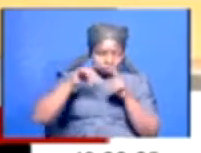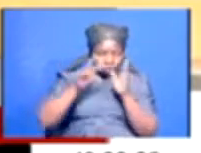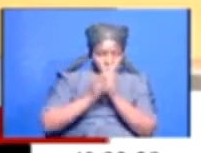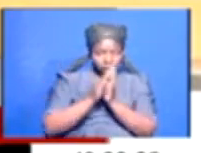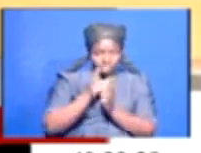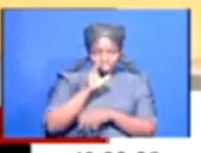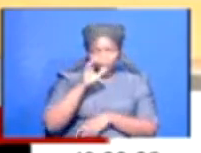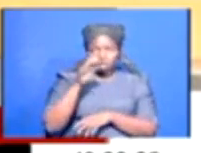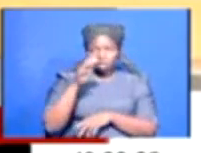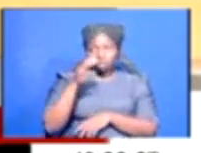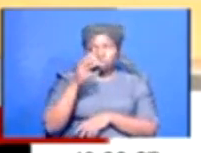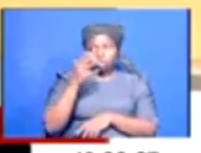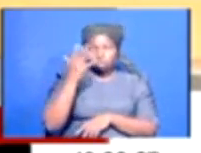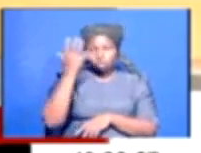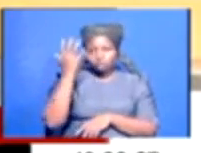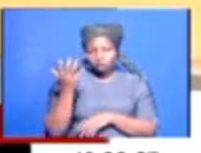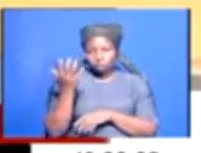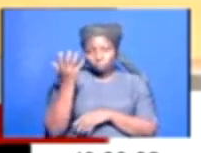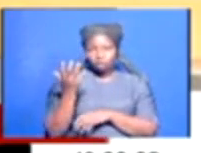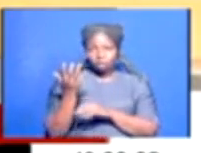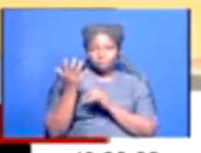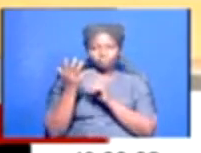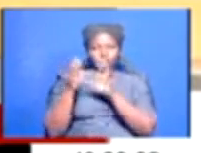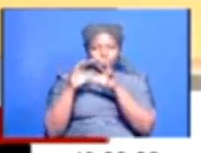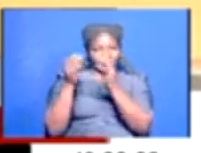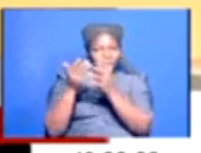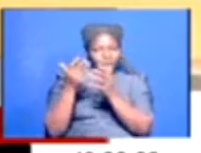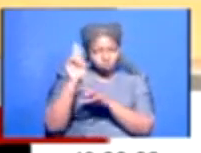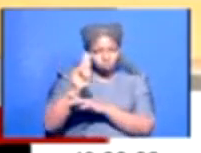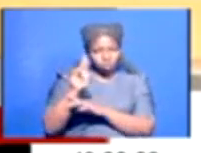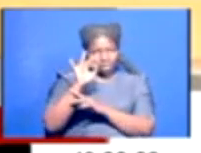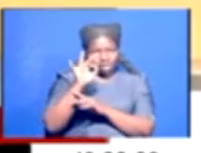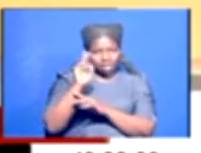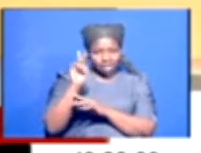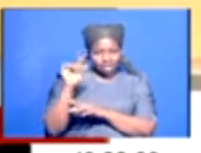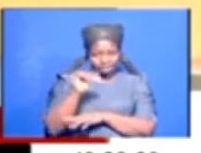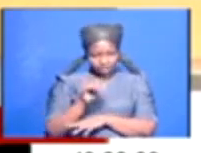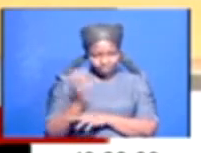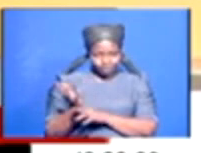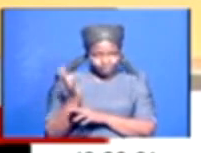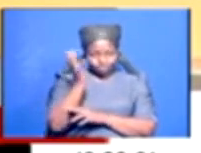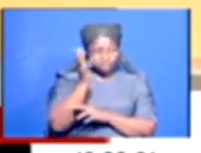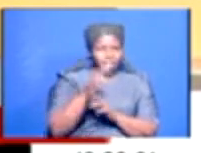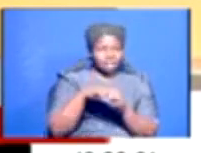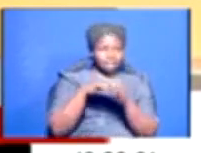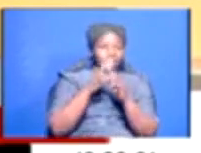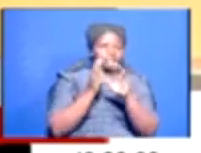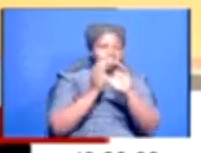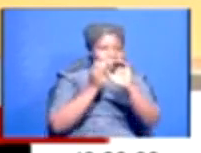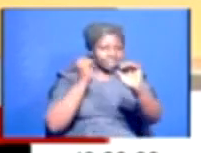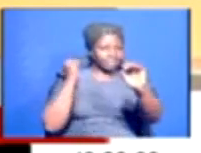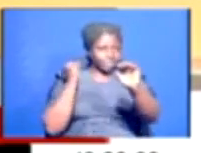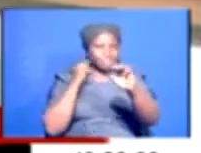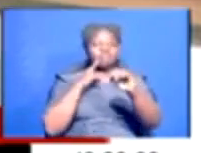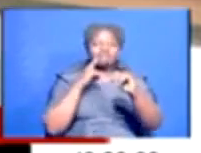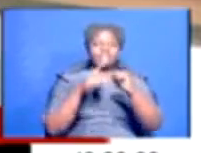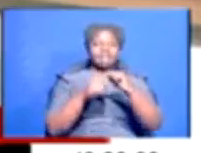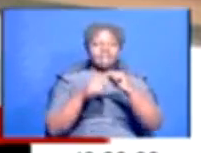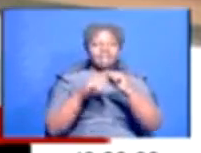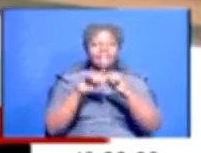3 kgs to throw the short put. Javelin, 600 grams. Yeah. So